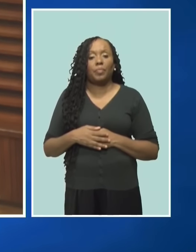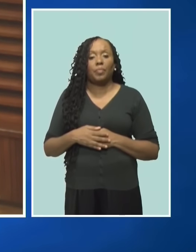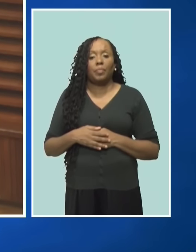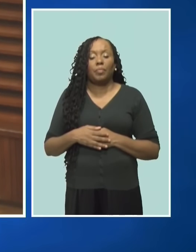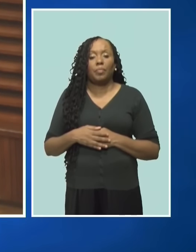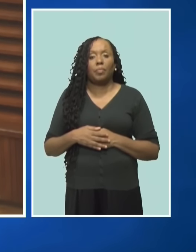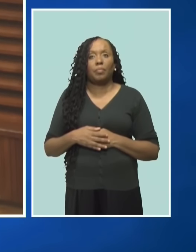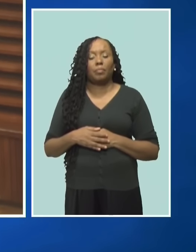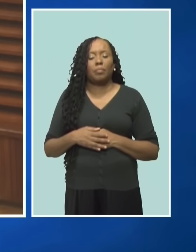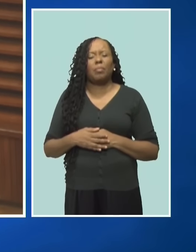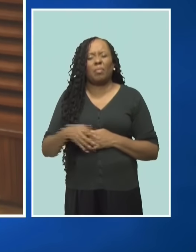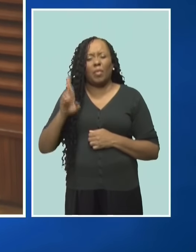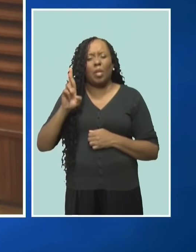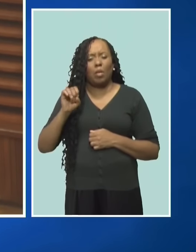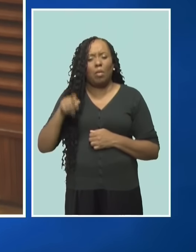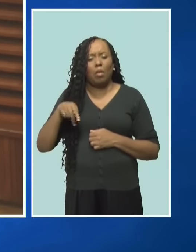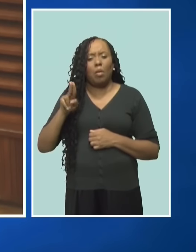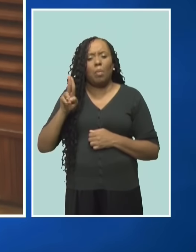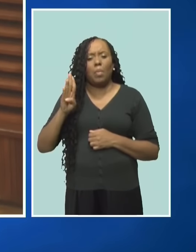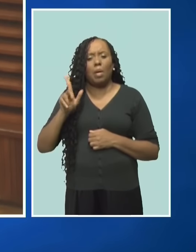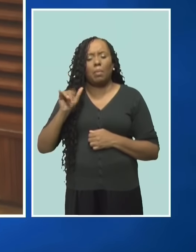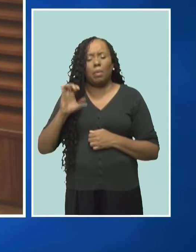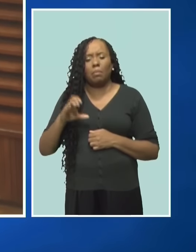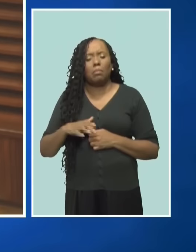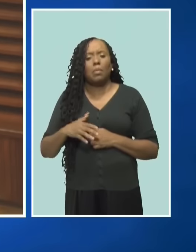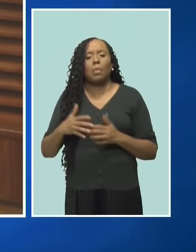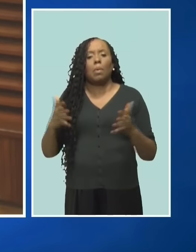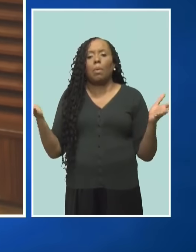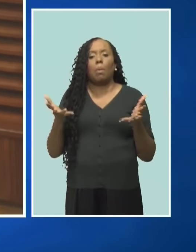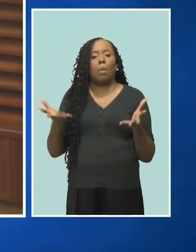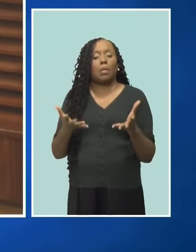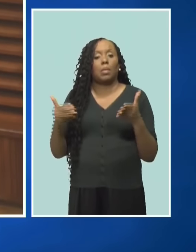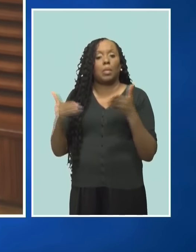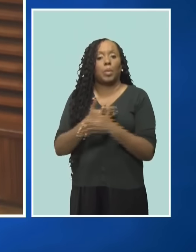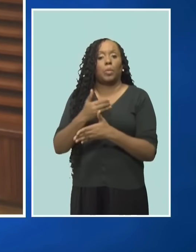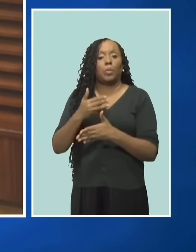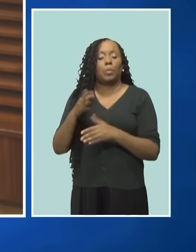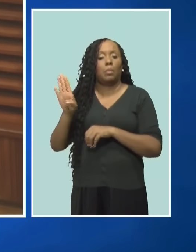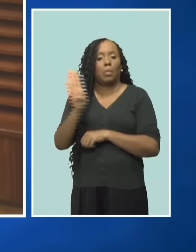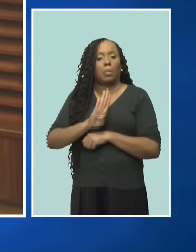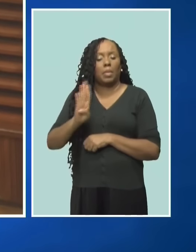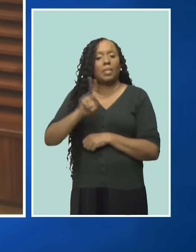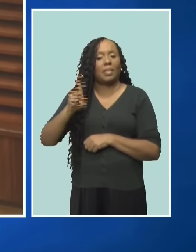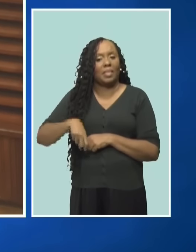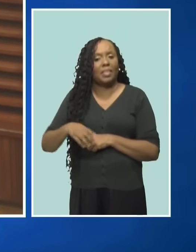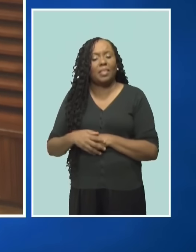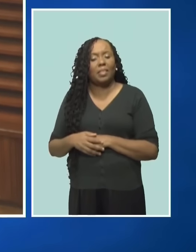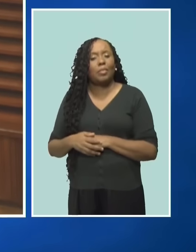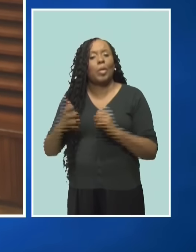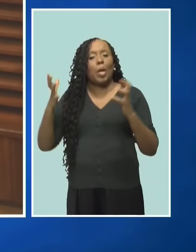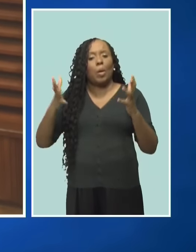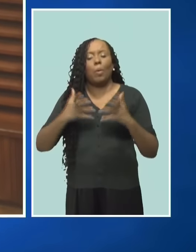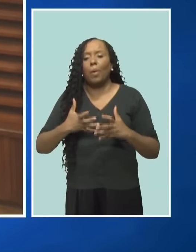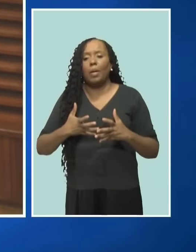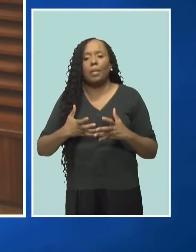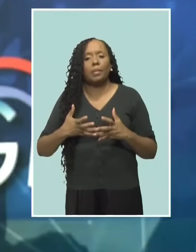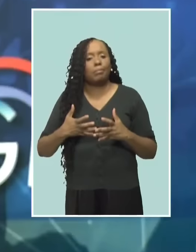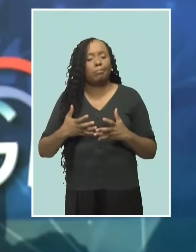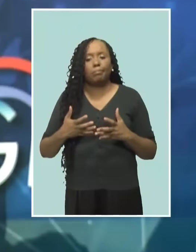a republic status. What does modern Barbados require? So that is just something that we want to throw out there.